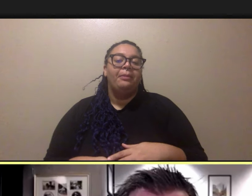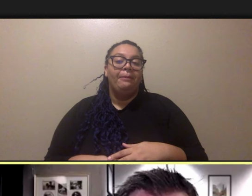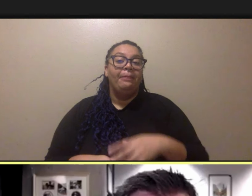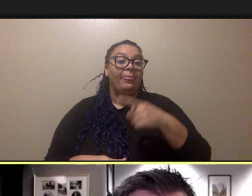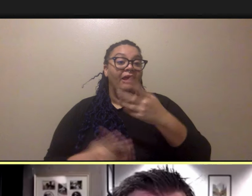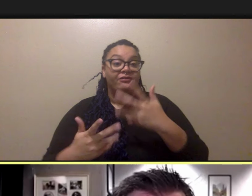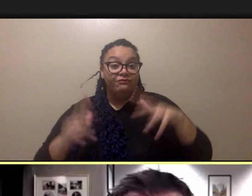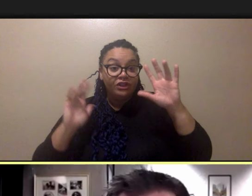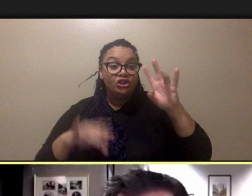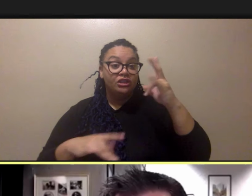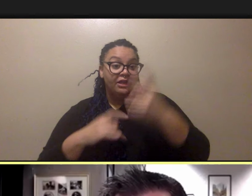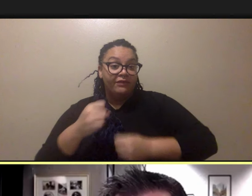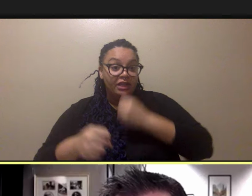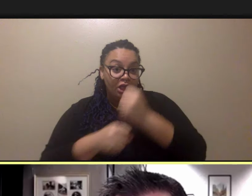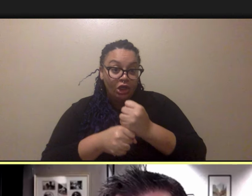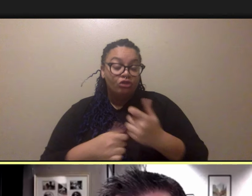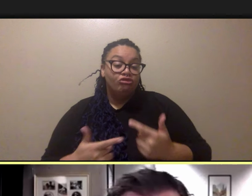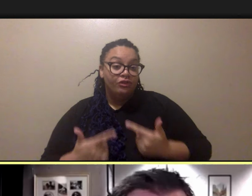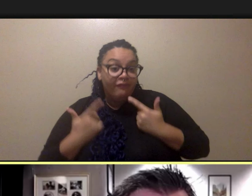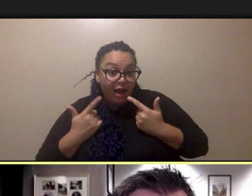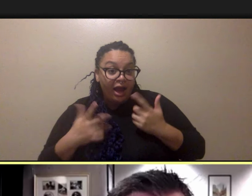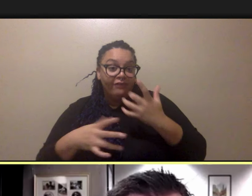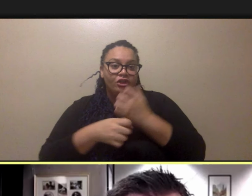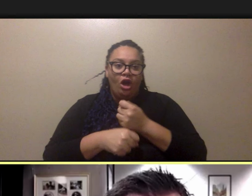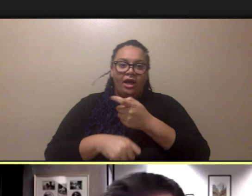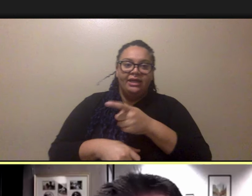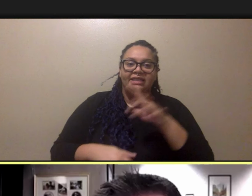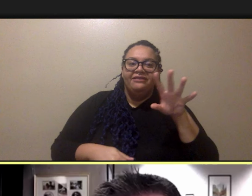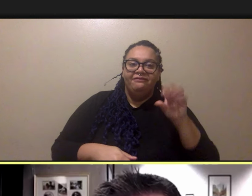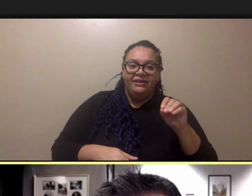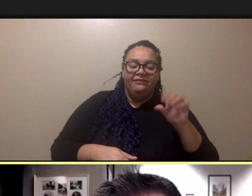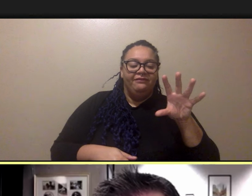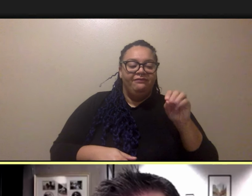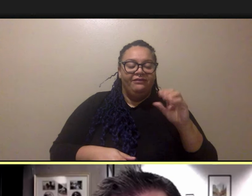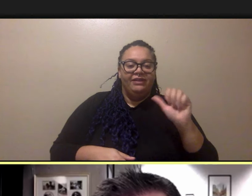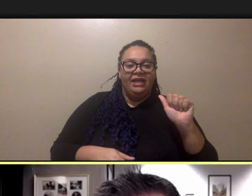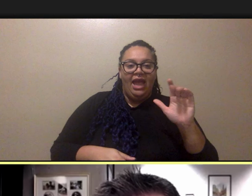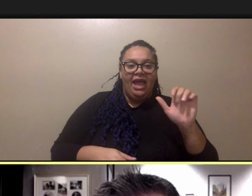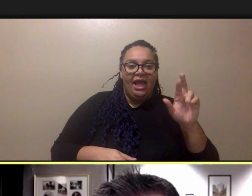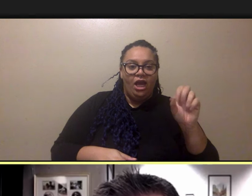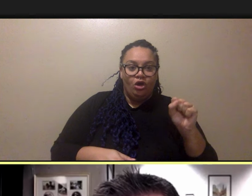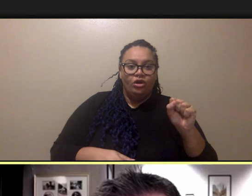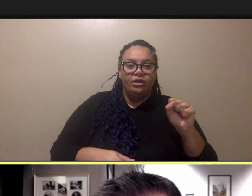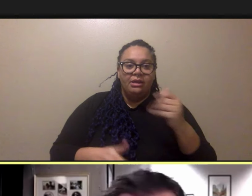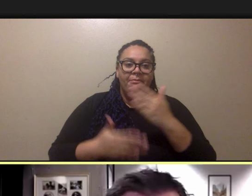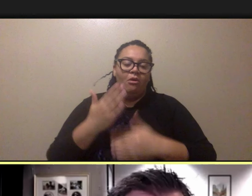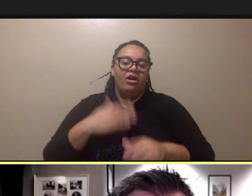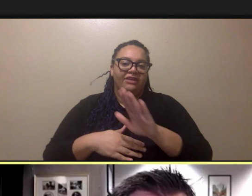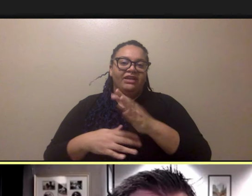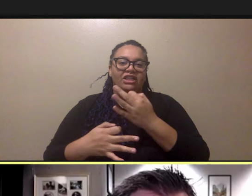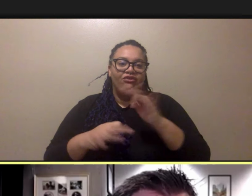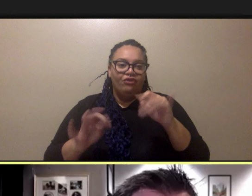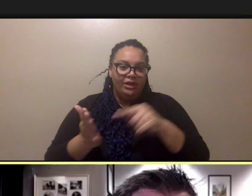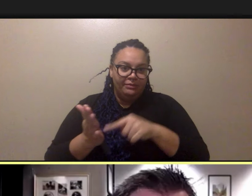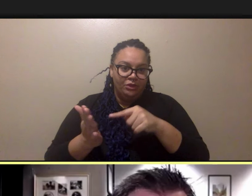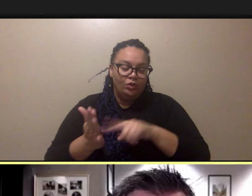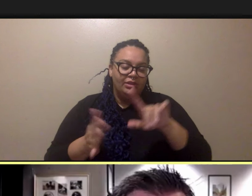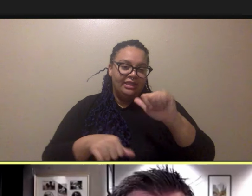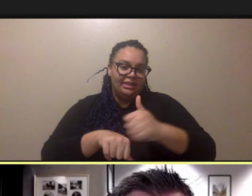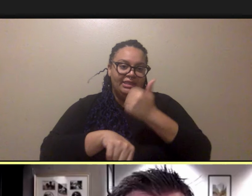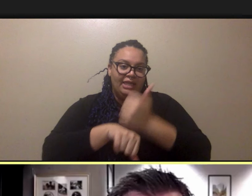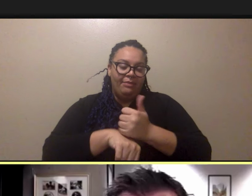and survived and got his 50 acres as part of his freedom dues. And he established a tobacco farm